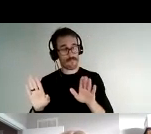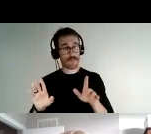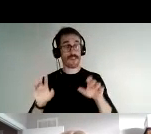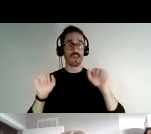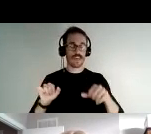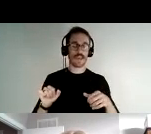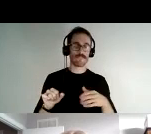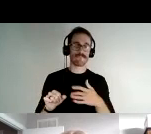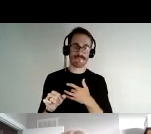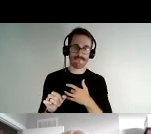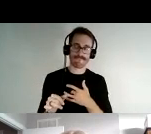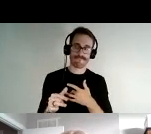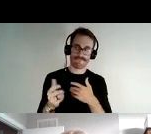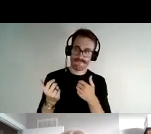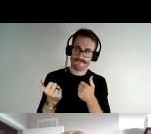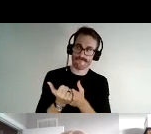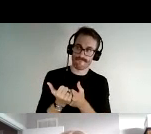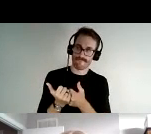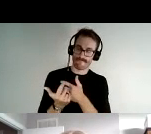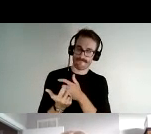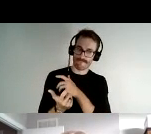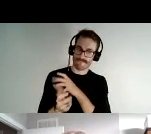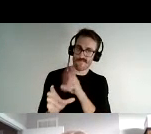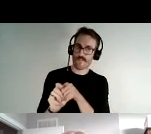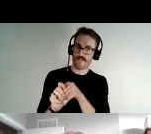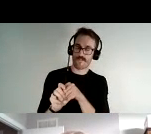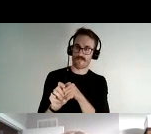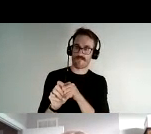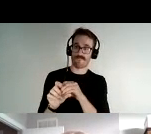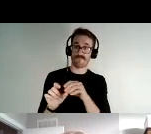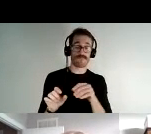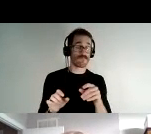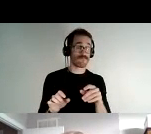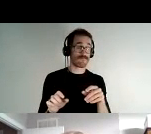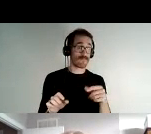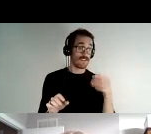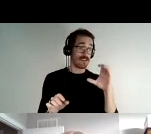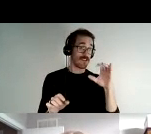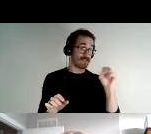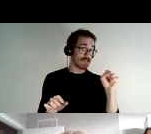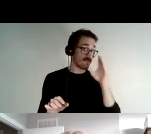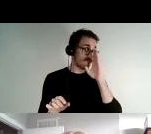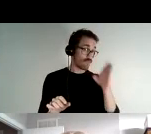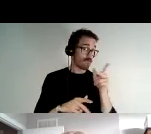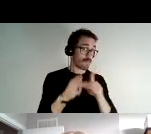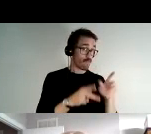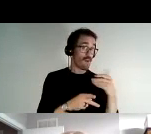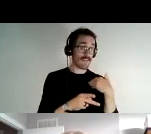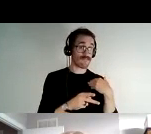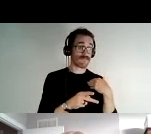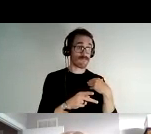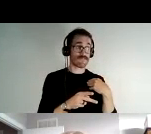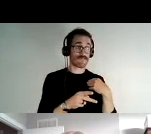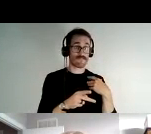empathetic, supportive, and use the different privileges that people have in order to support the work that's